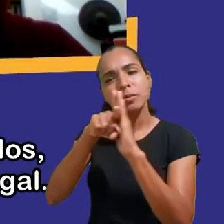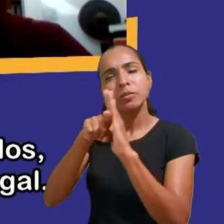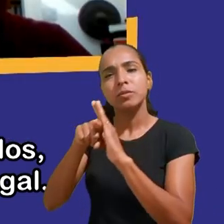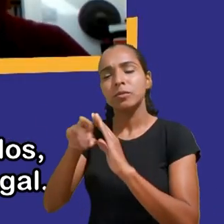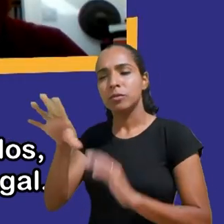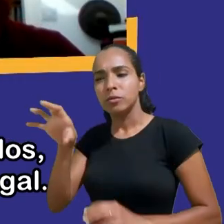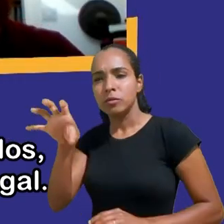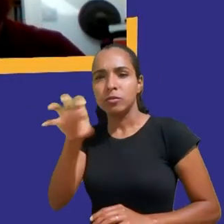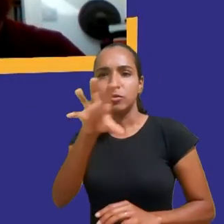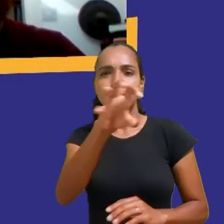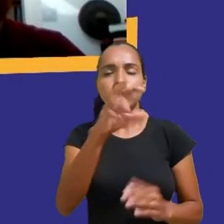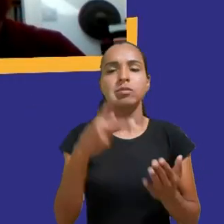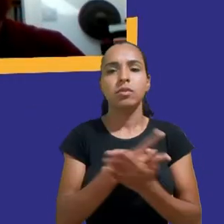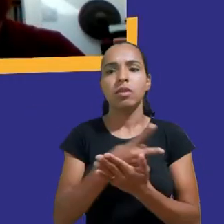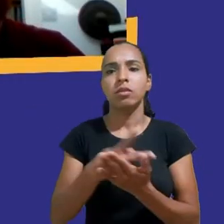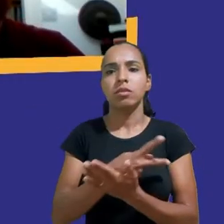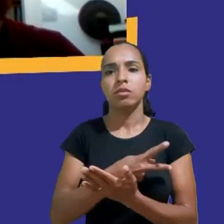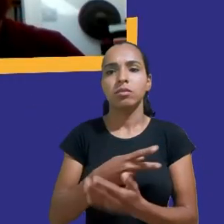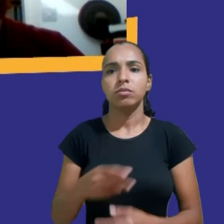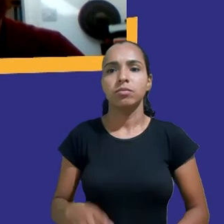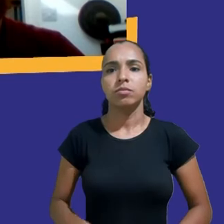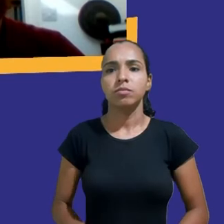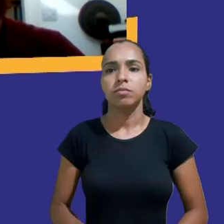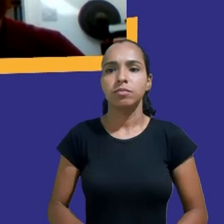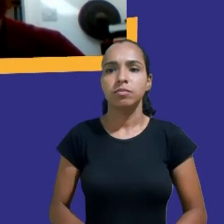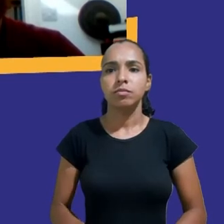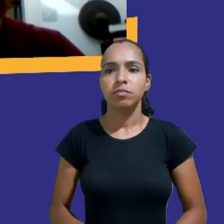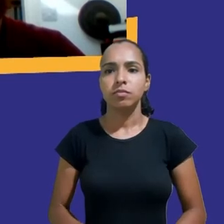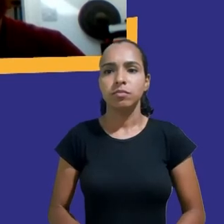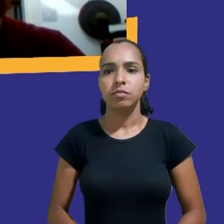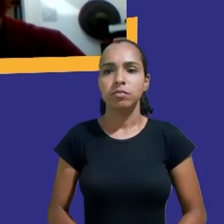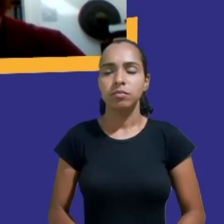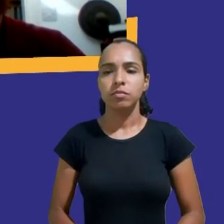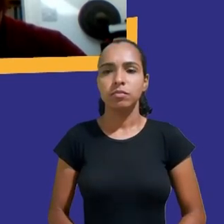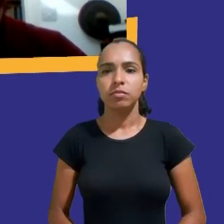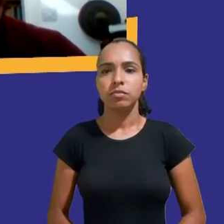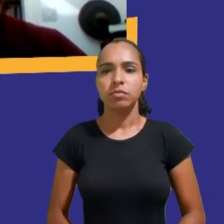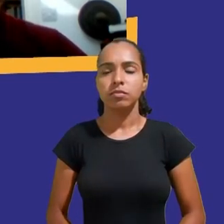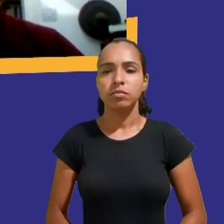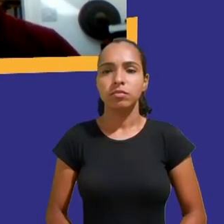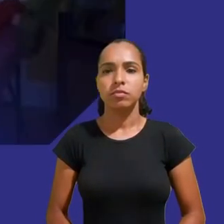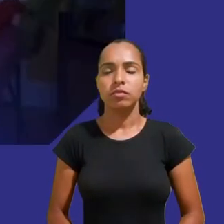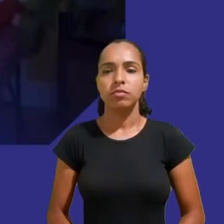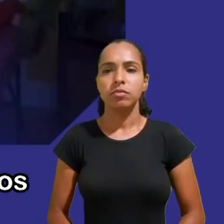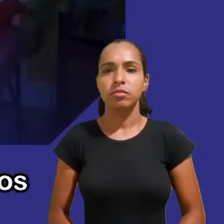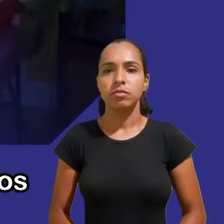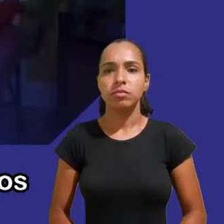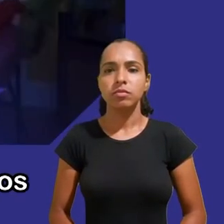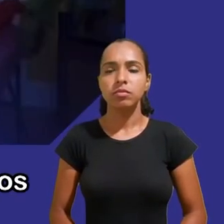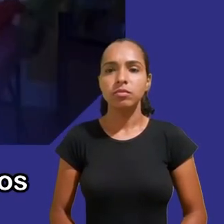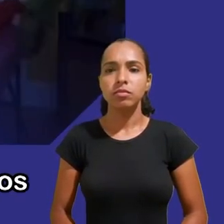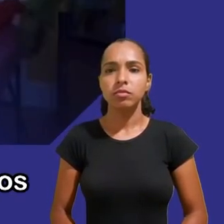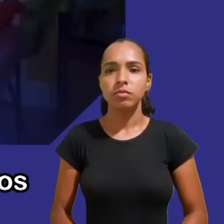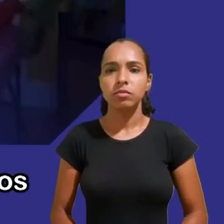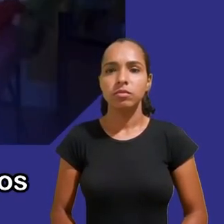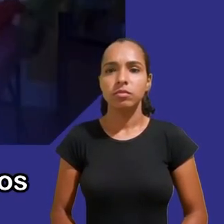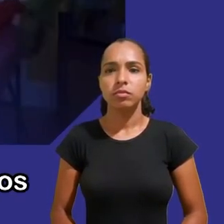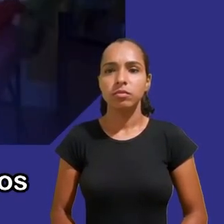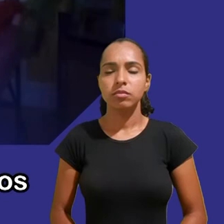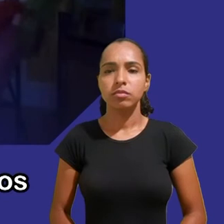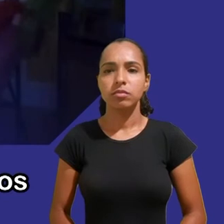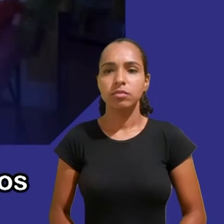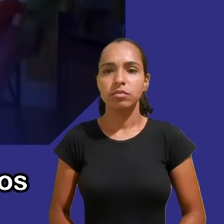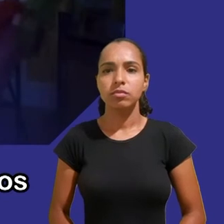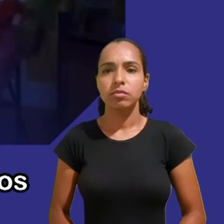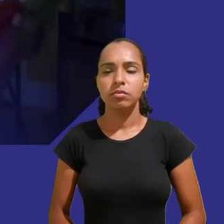illegally gained data I think that's really important that last point that you made Duncan because I think one of the things